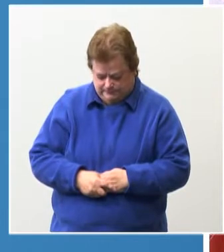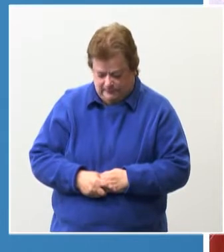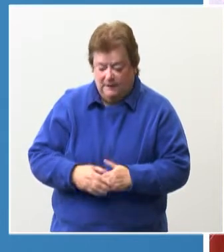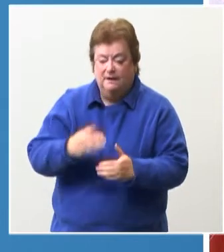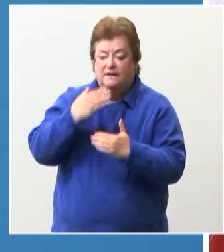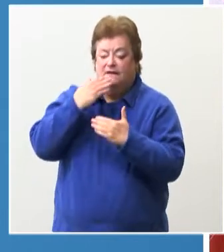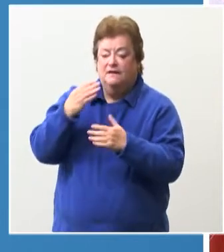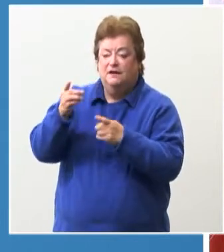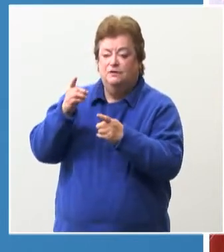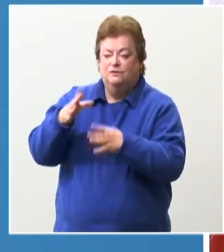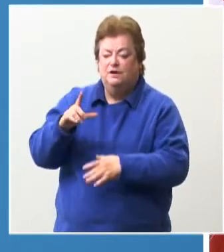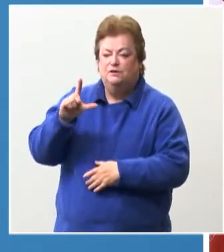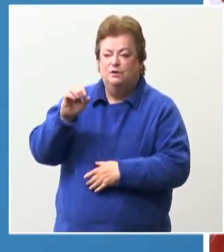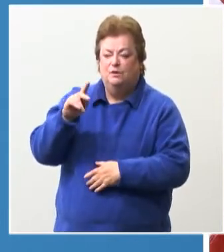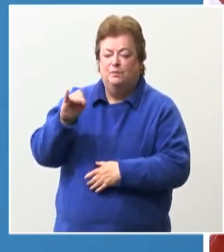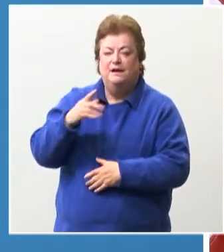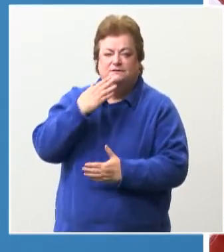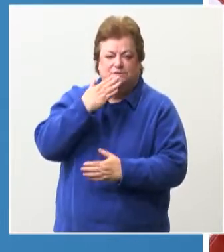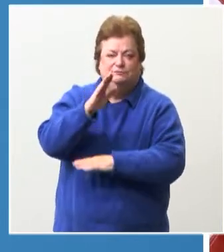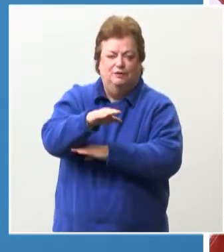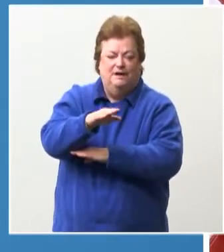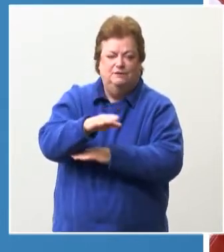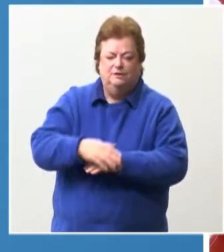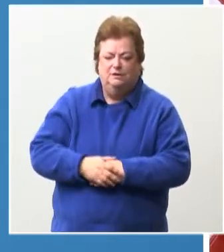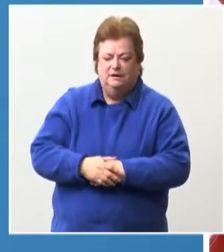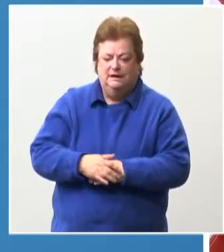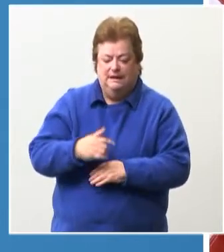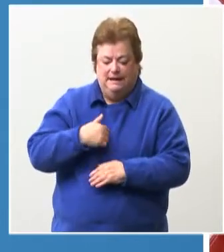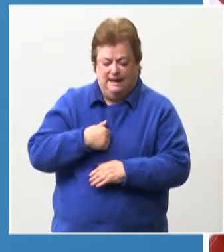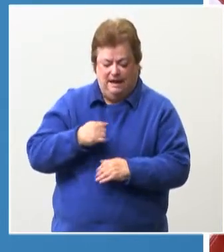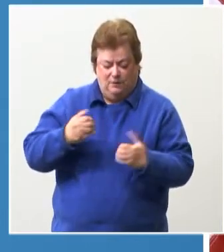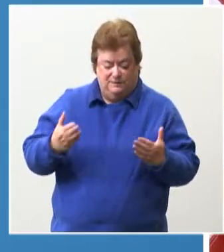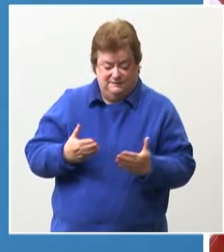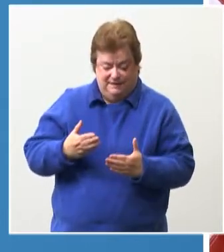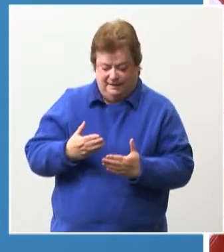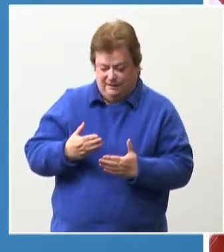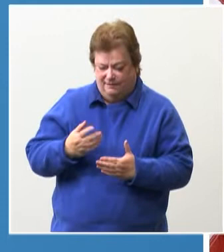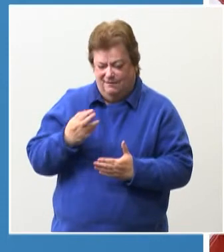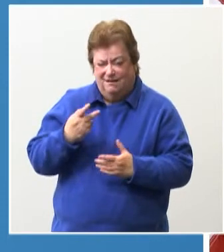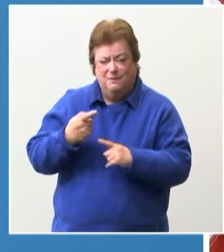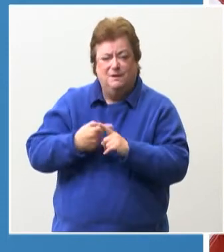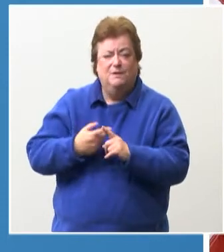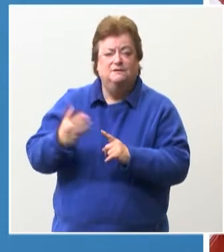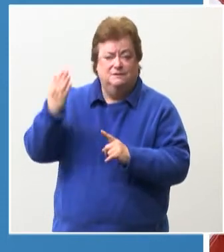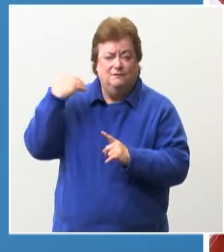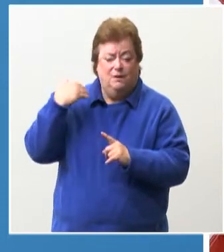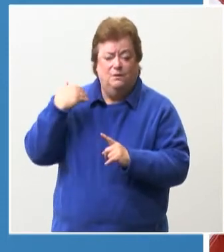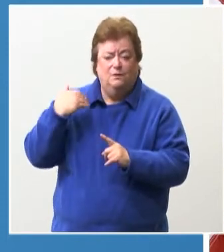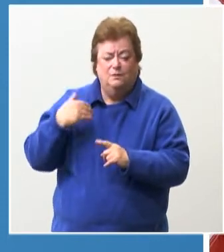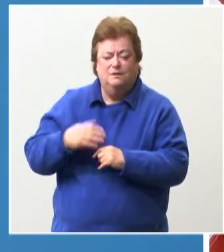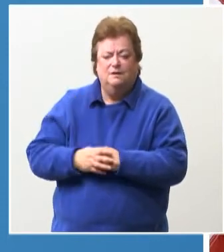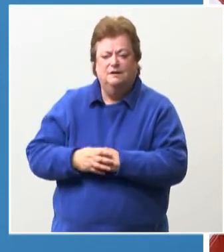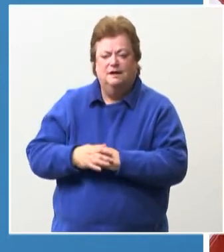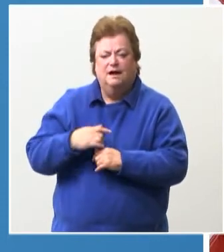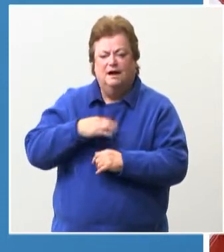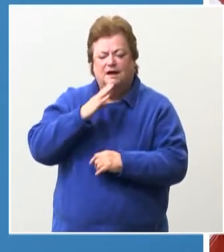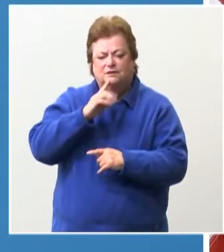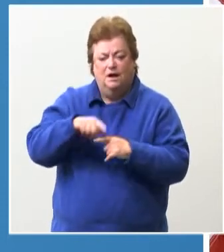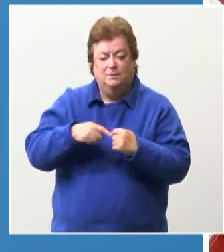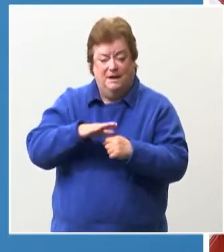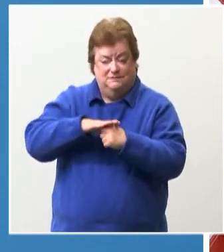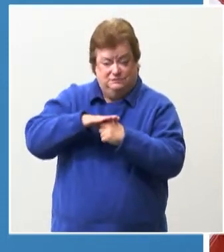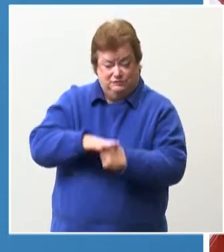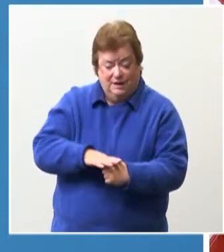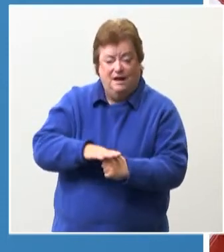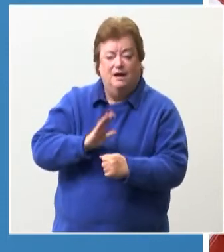Thank you, Director Lopez. Good afternoon. When I was here last, a couple of months ago, I talked about the strain that our